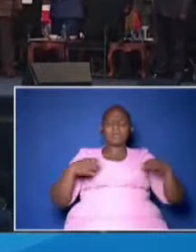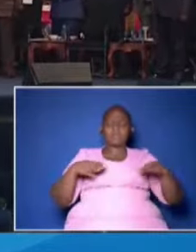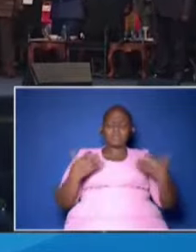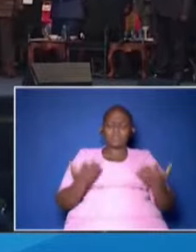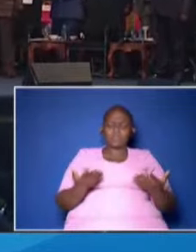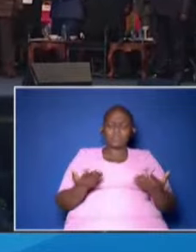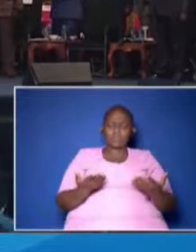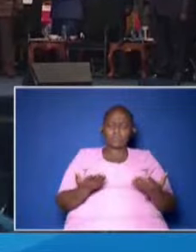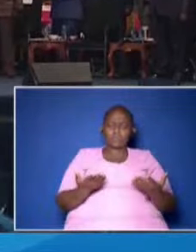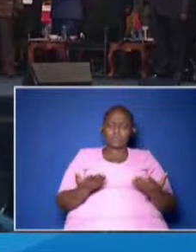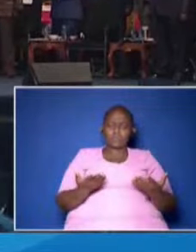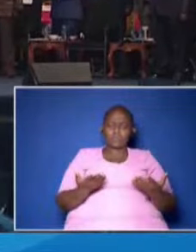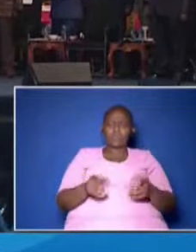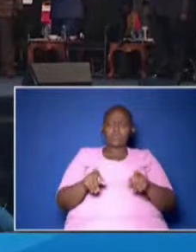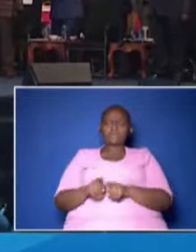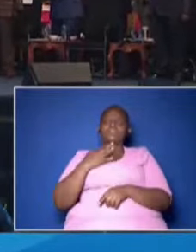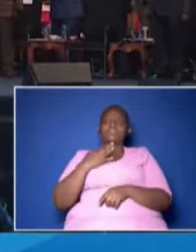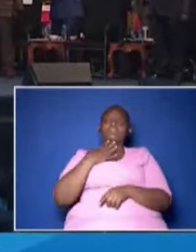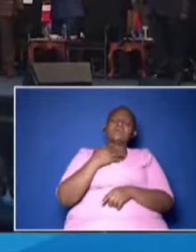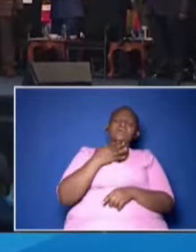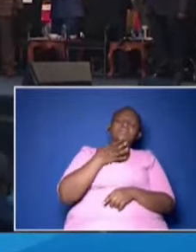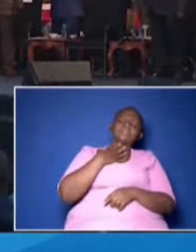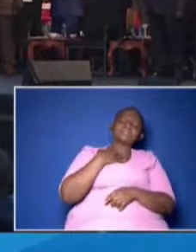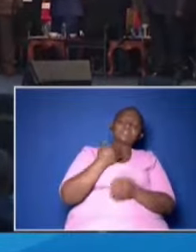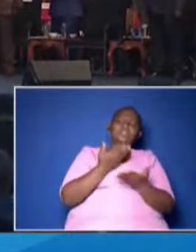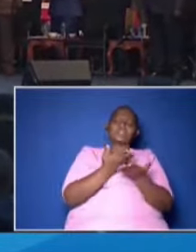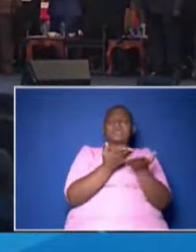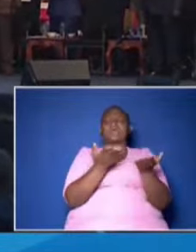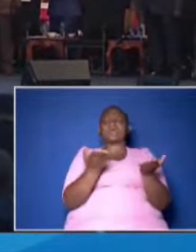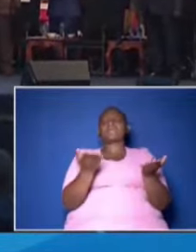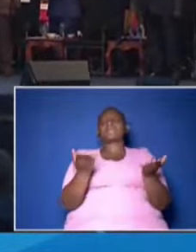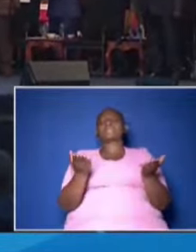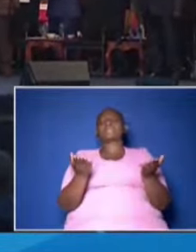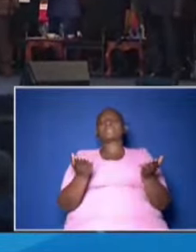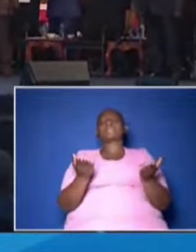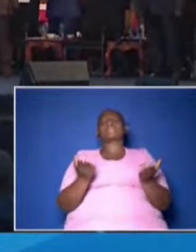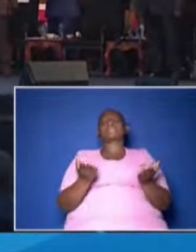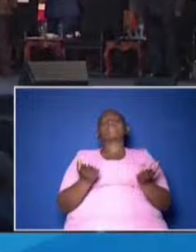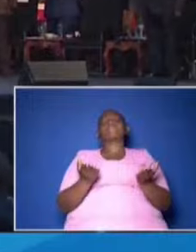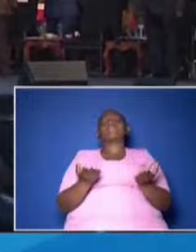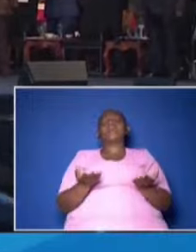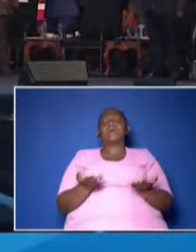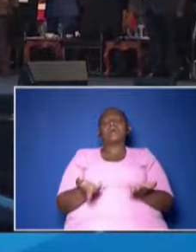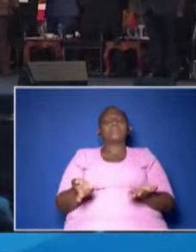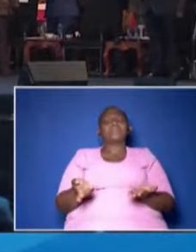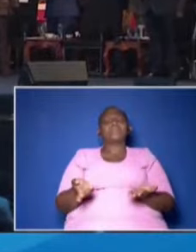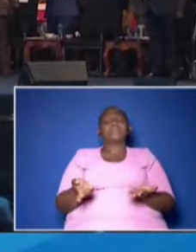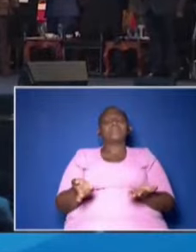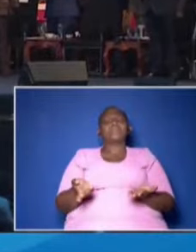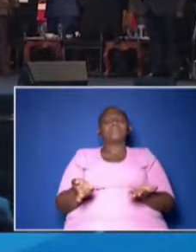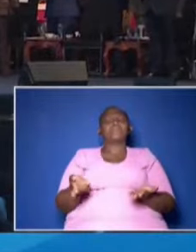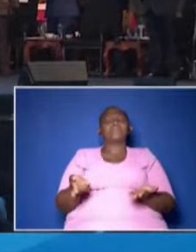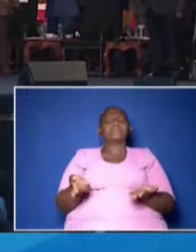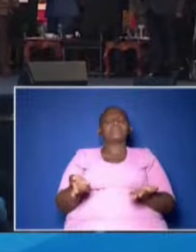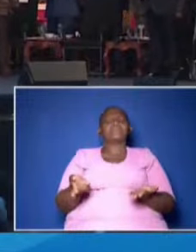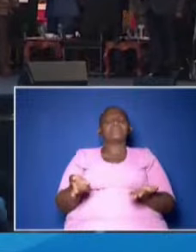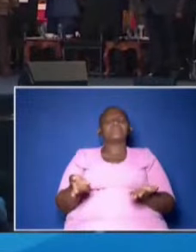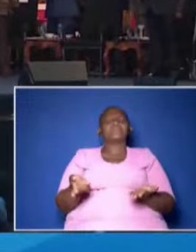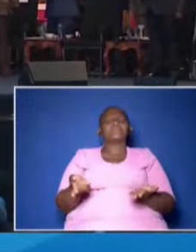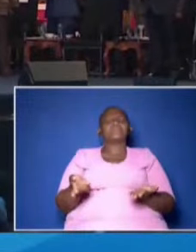and thirsty within restore us